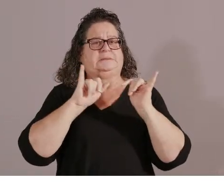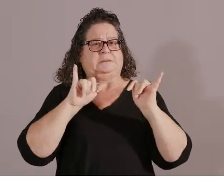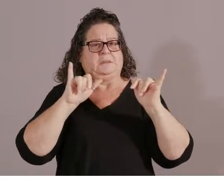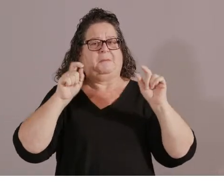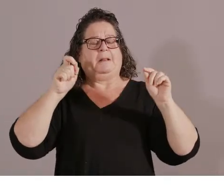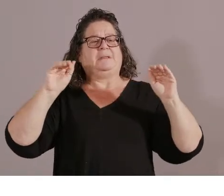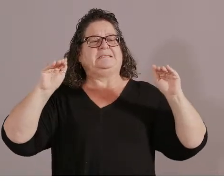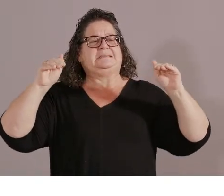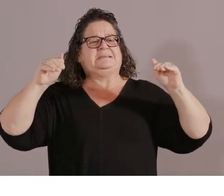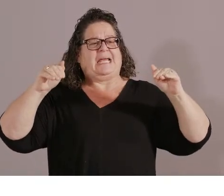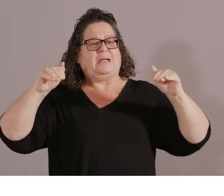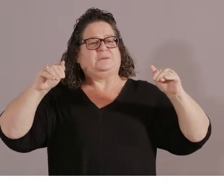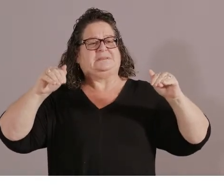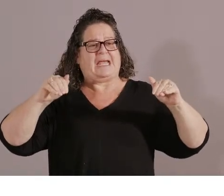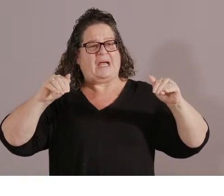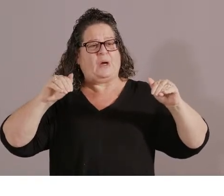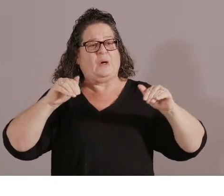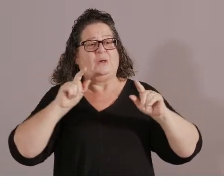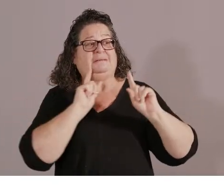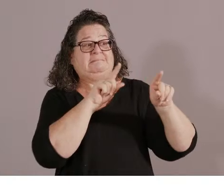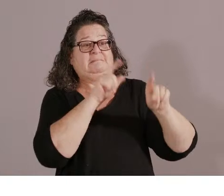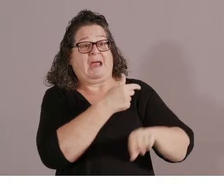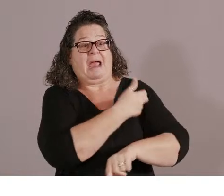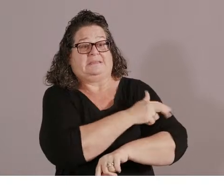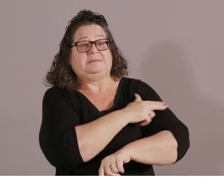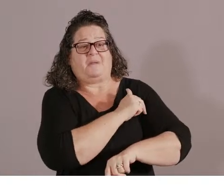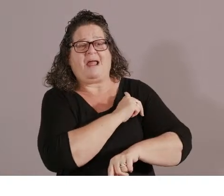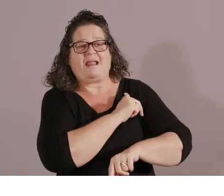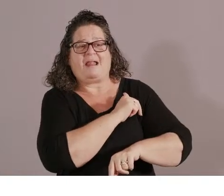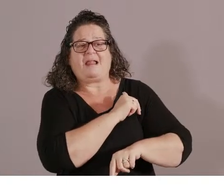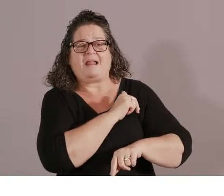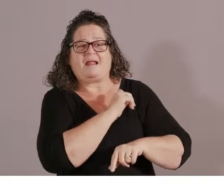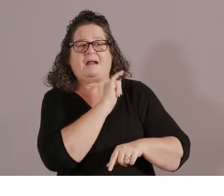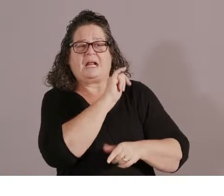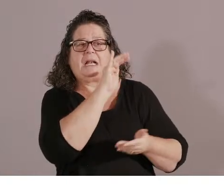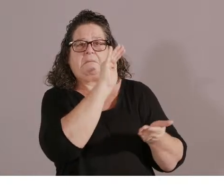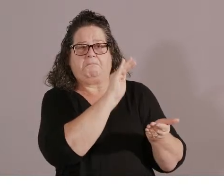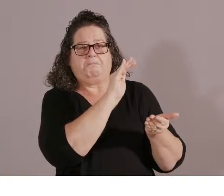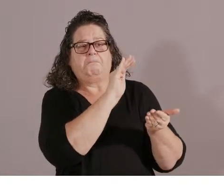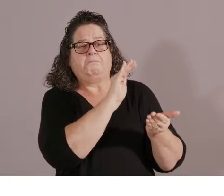bed usage and COVID-like illness in our hospitals.